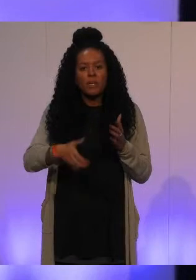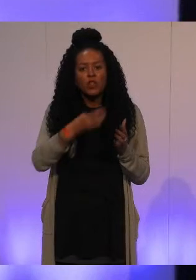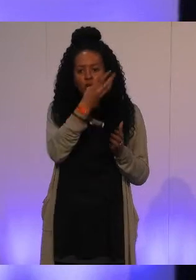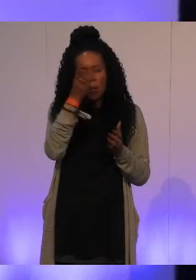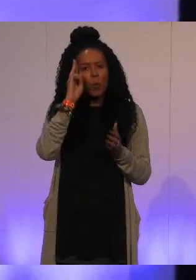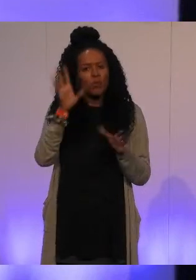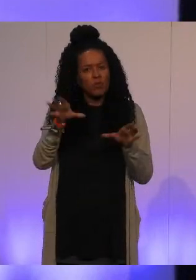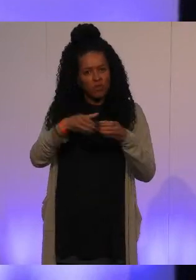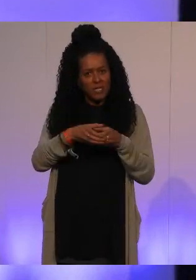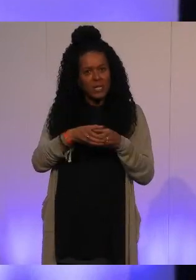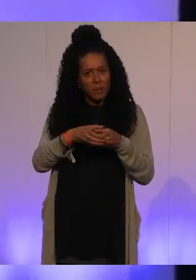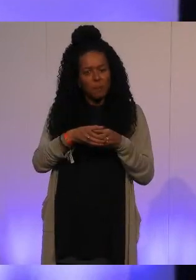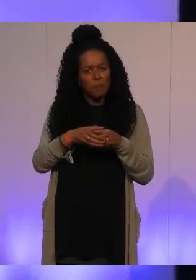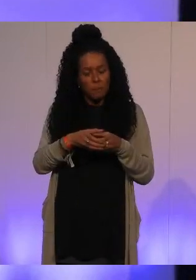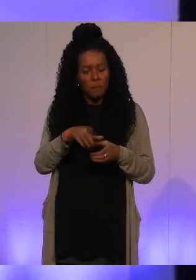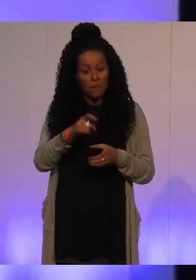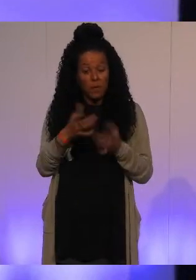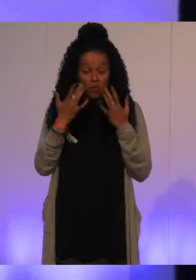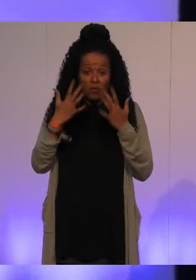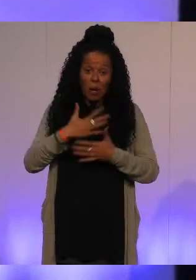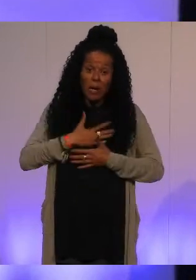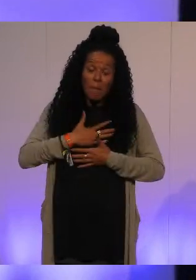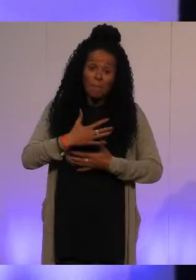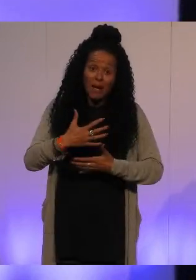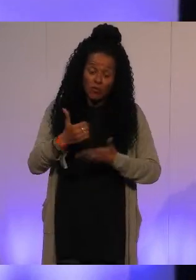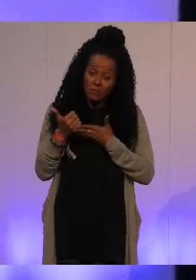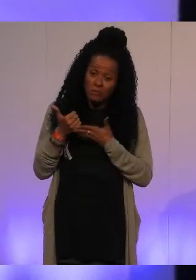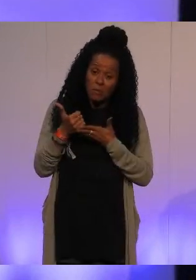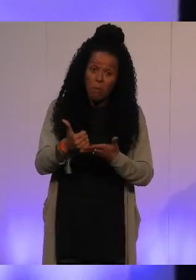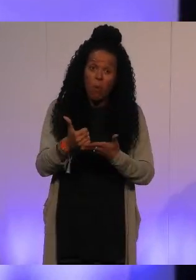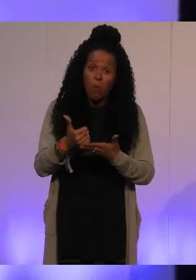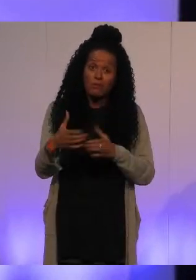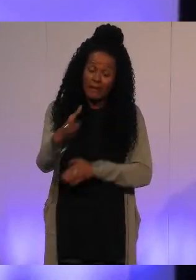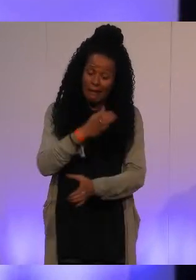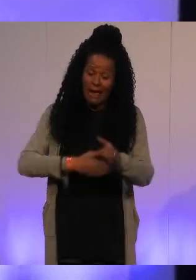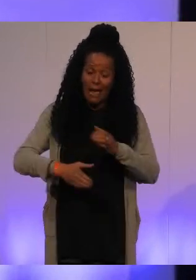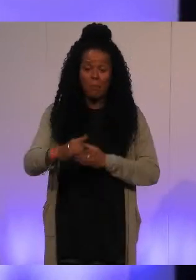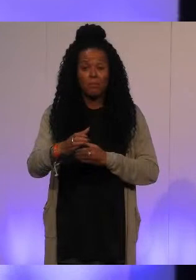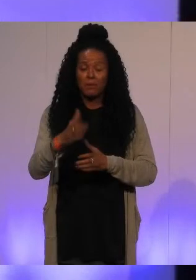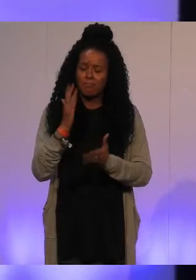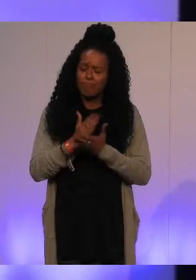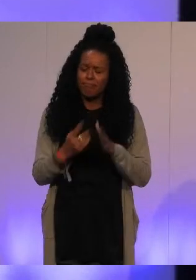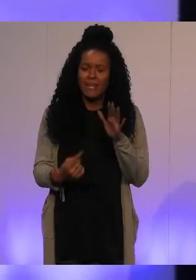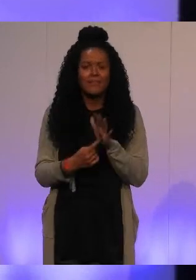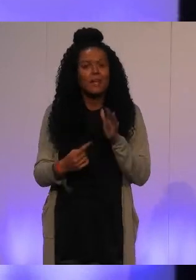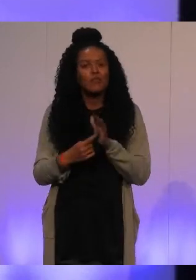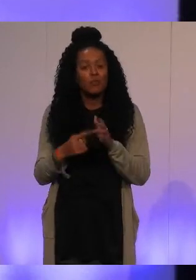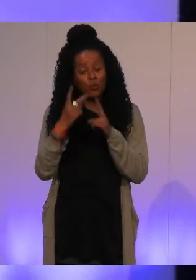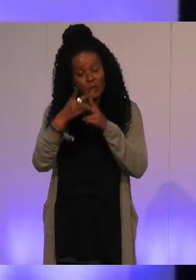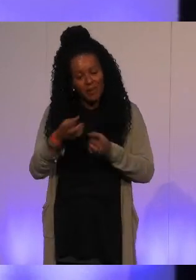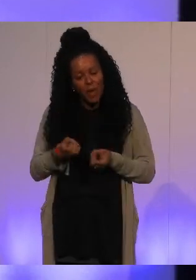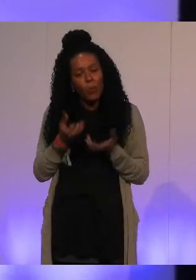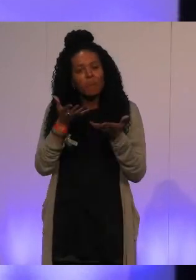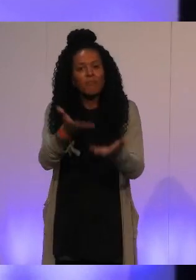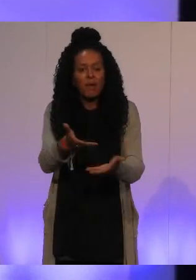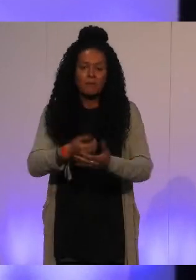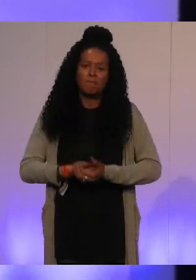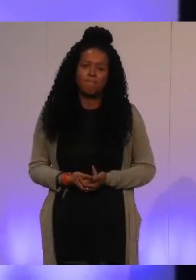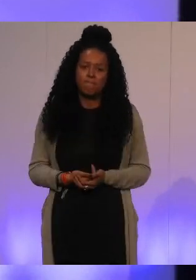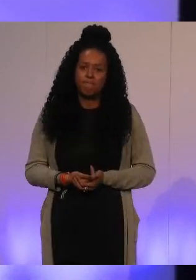midwifery team, shows how compassion, support, and empathy are so essential to the care we give.